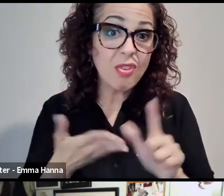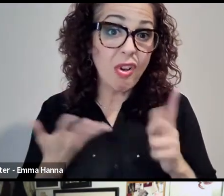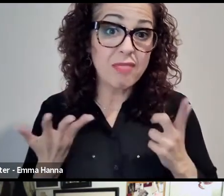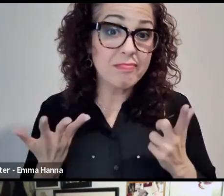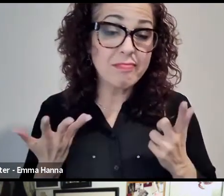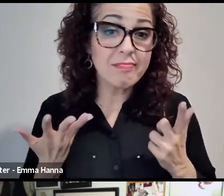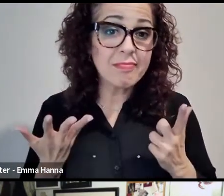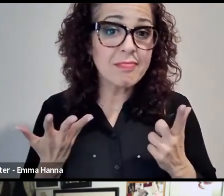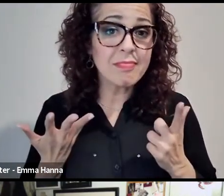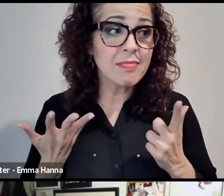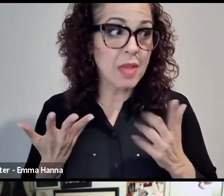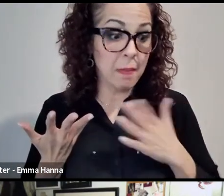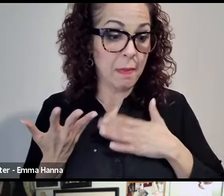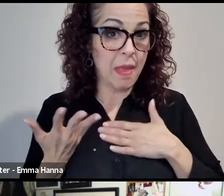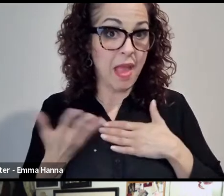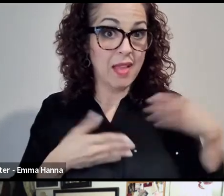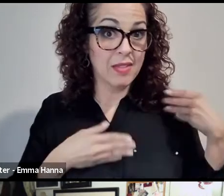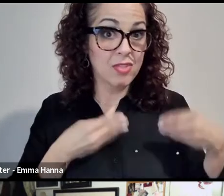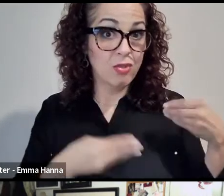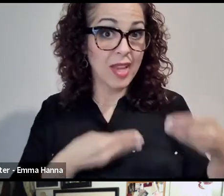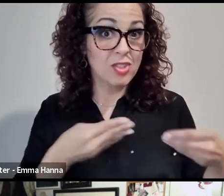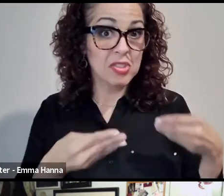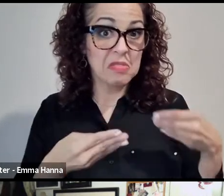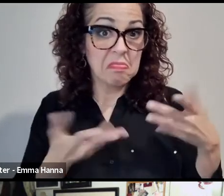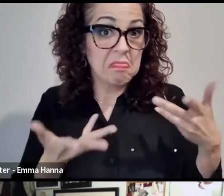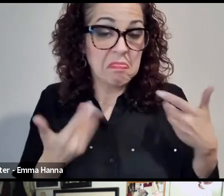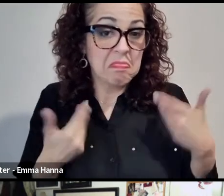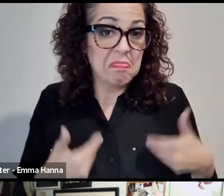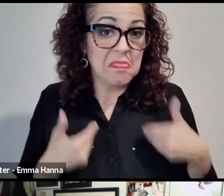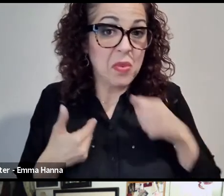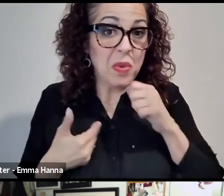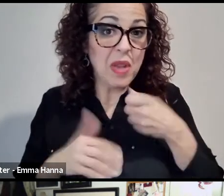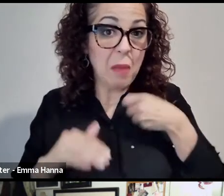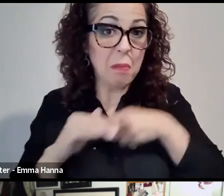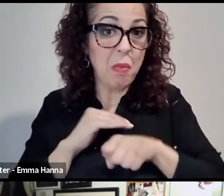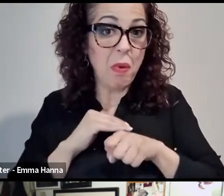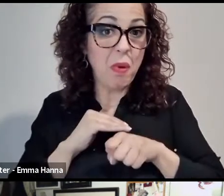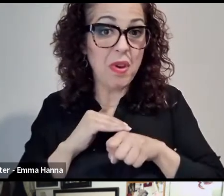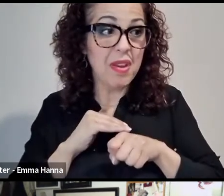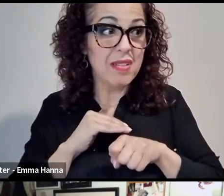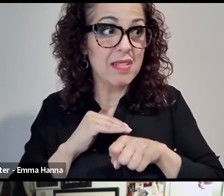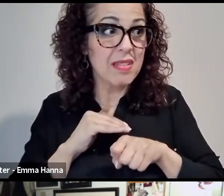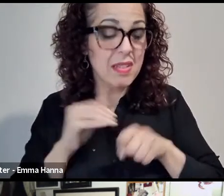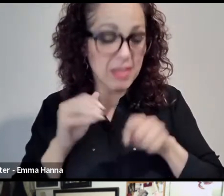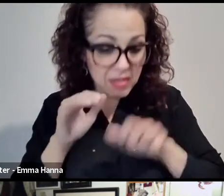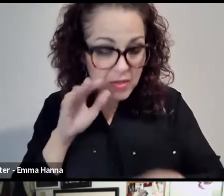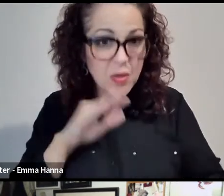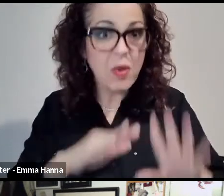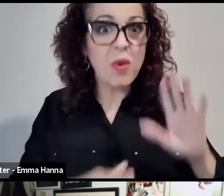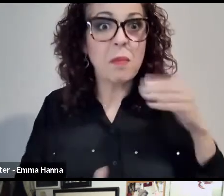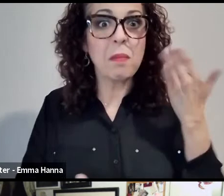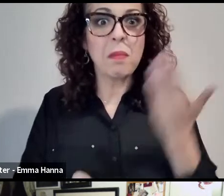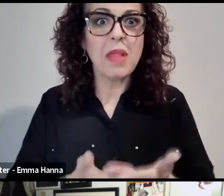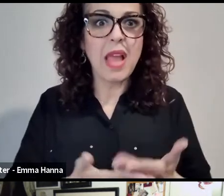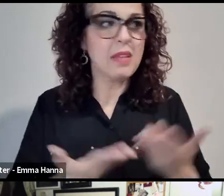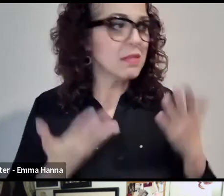I and my generation, for the most part, were not born into a place where we could have our own